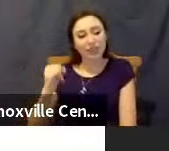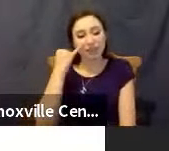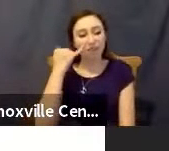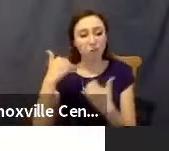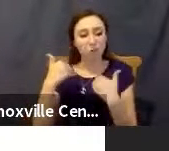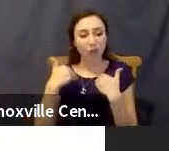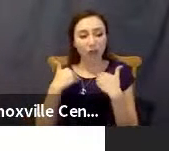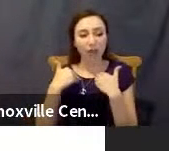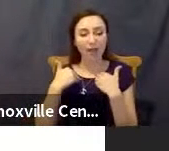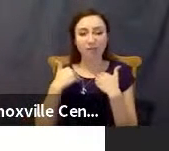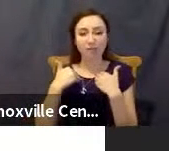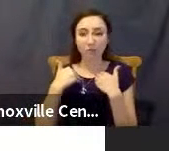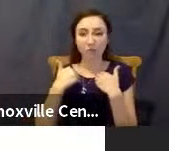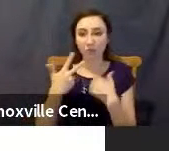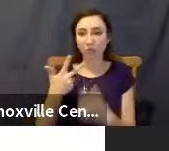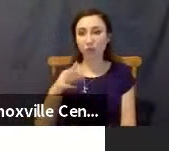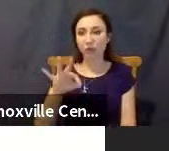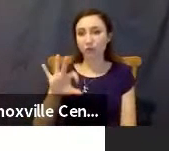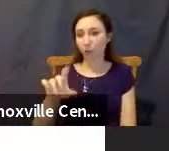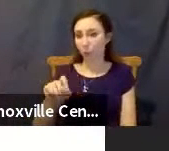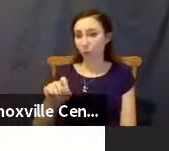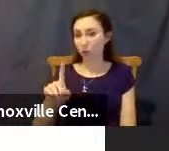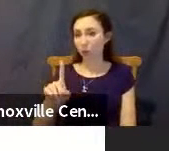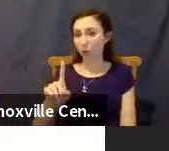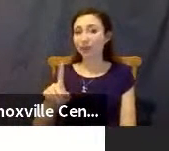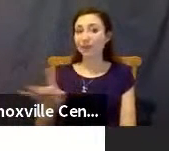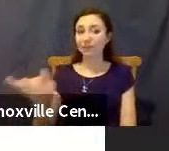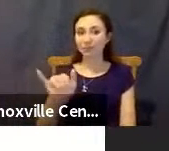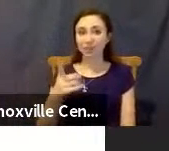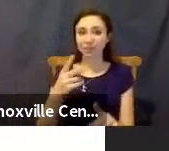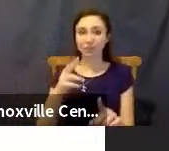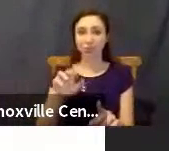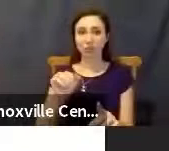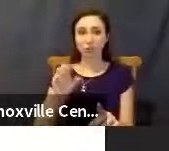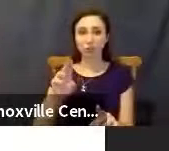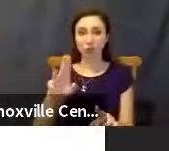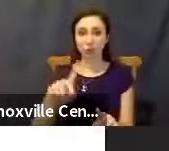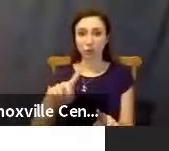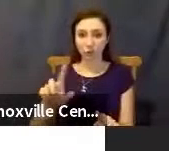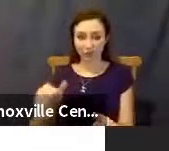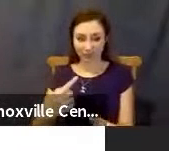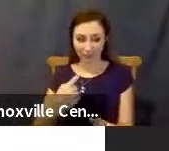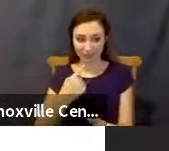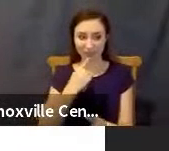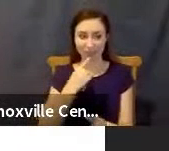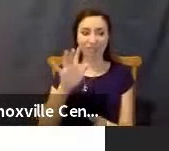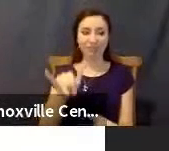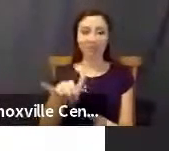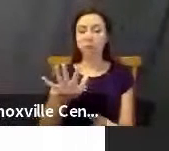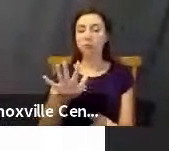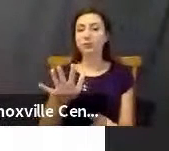threefold, as Dr. Souza said, then that would be, oh, what did I say?